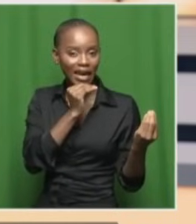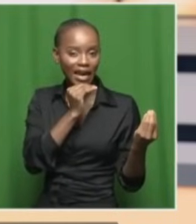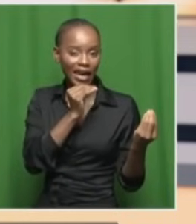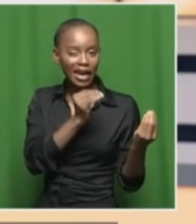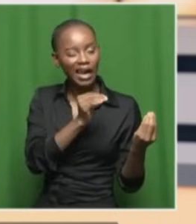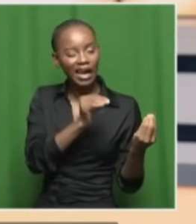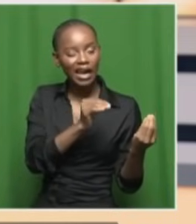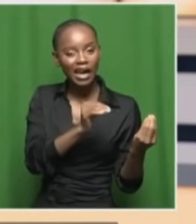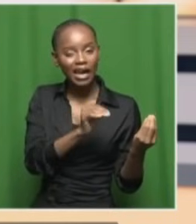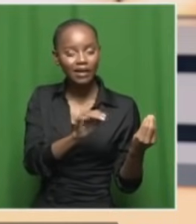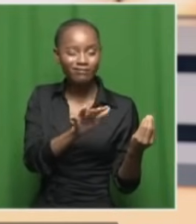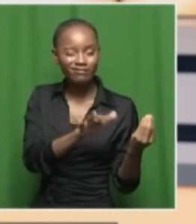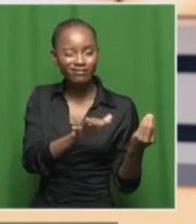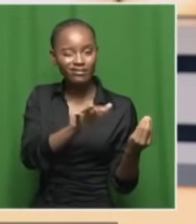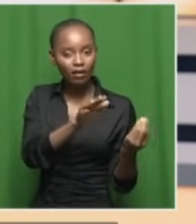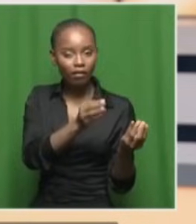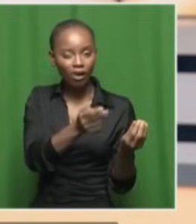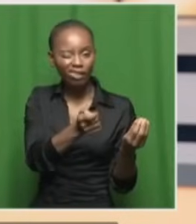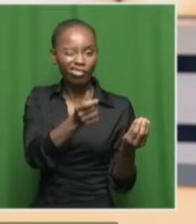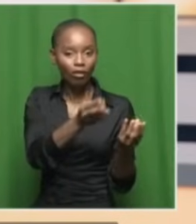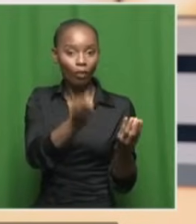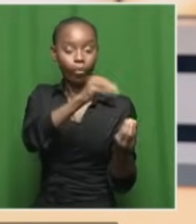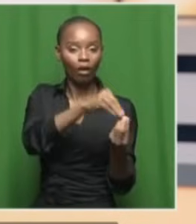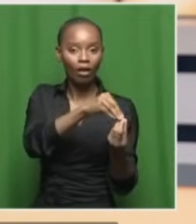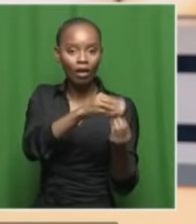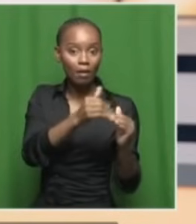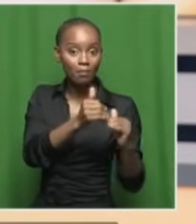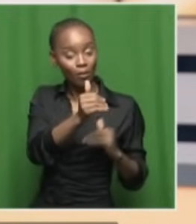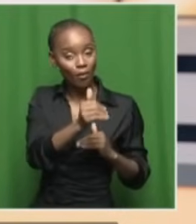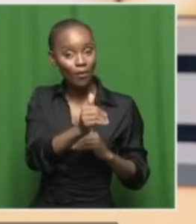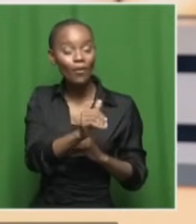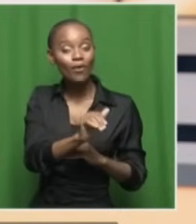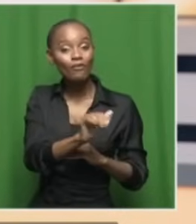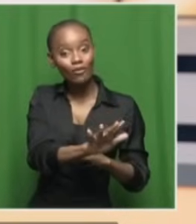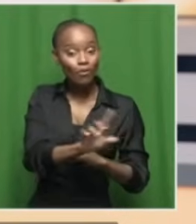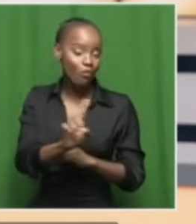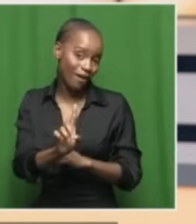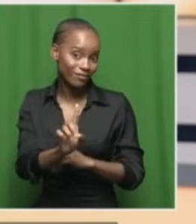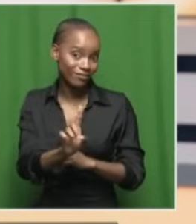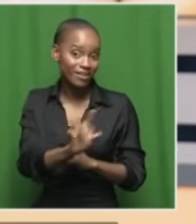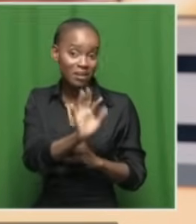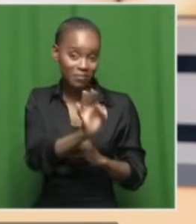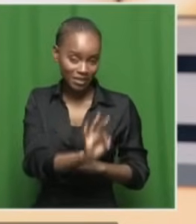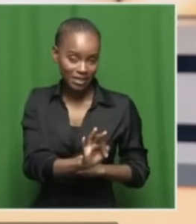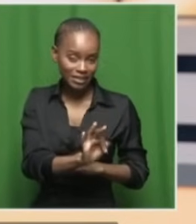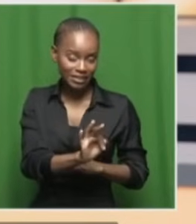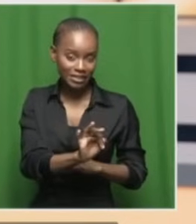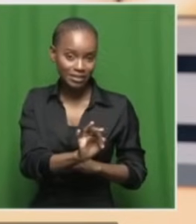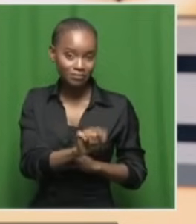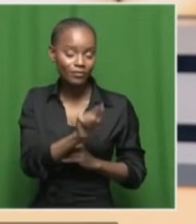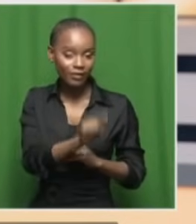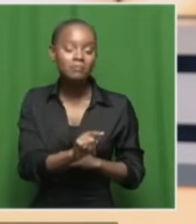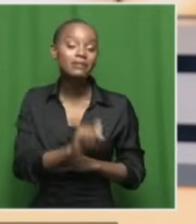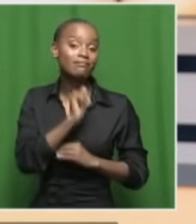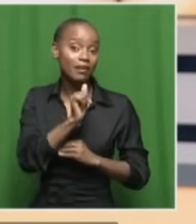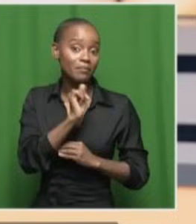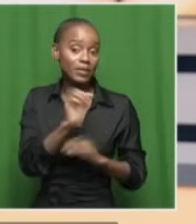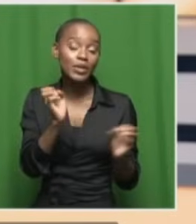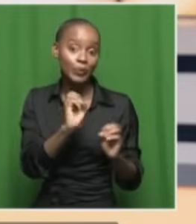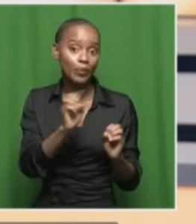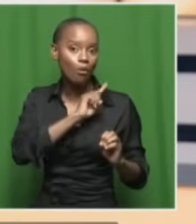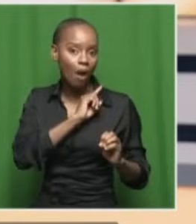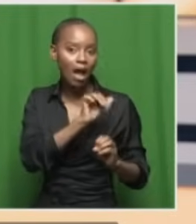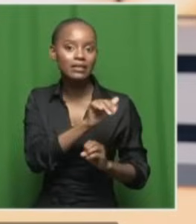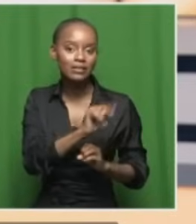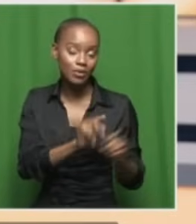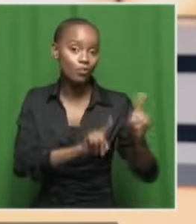above the outright majority threshold. doesn't matter in this case, but it's an